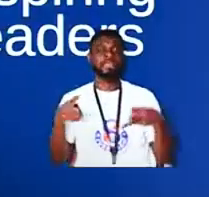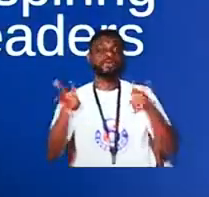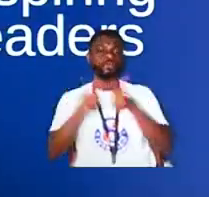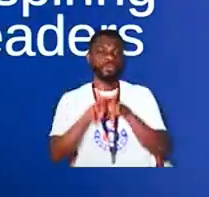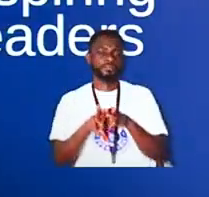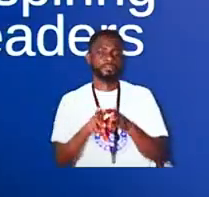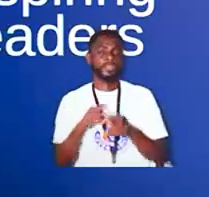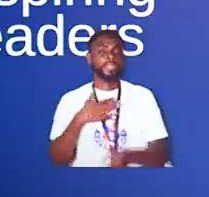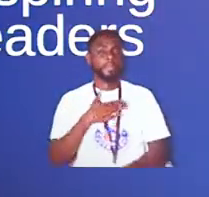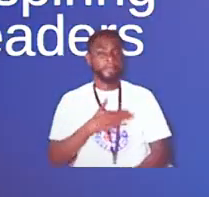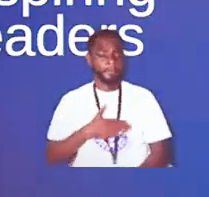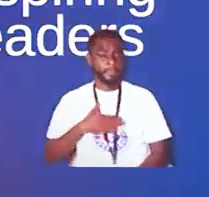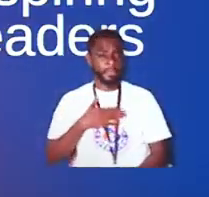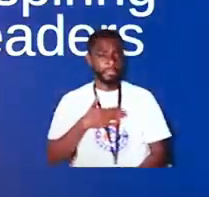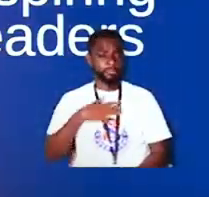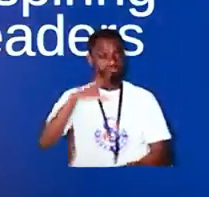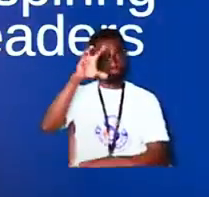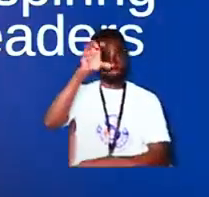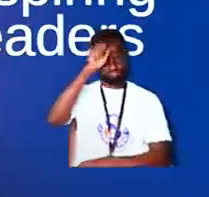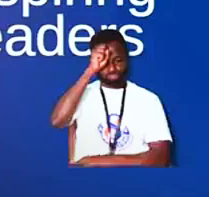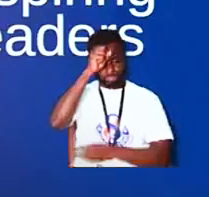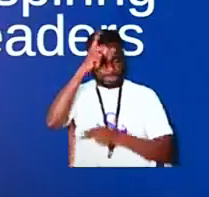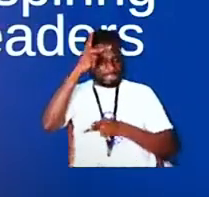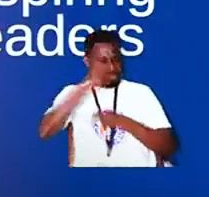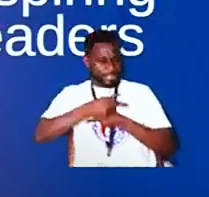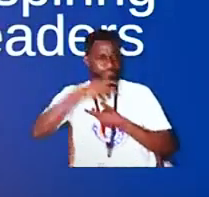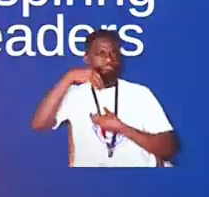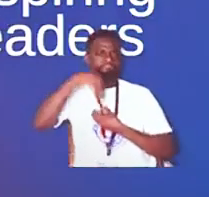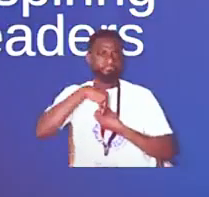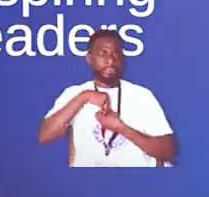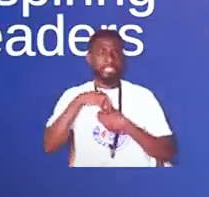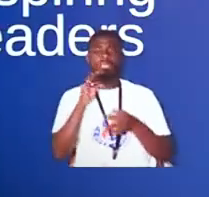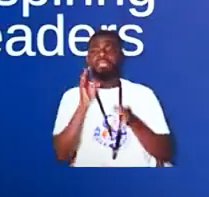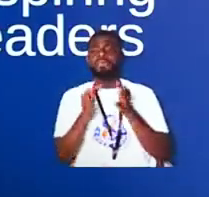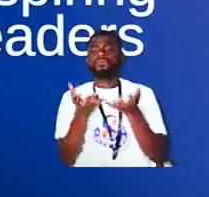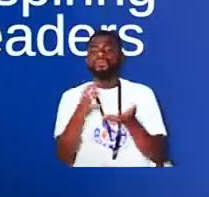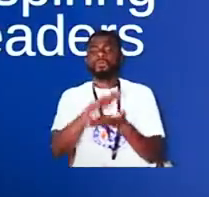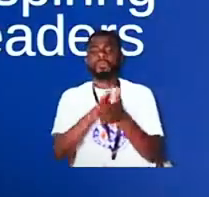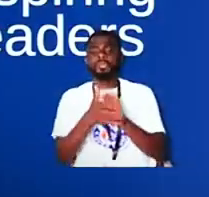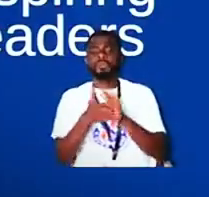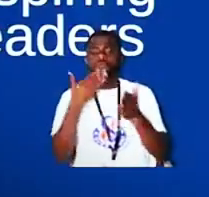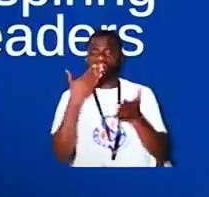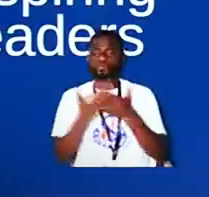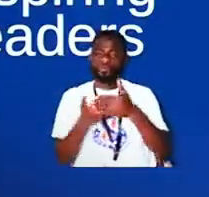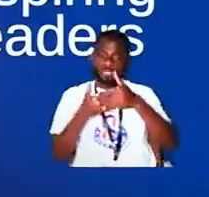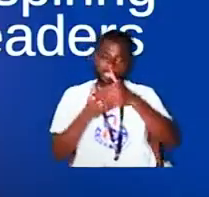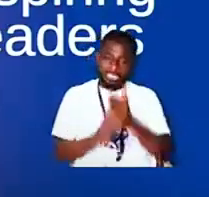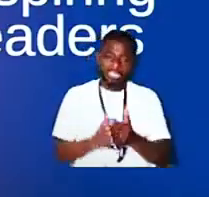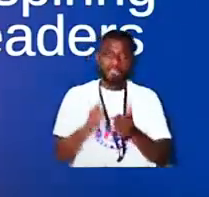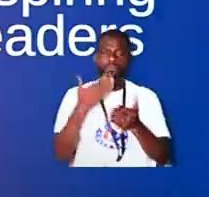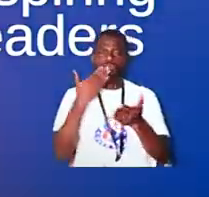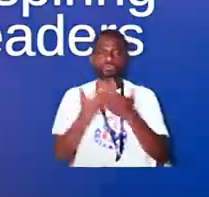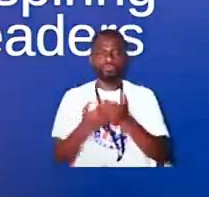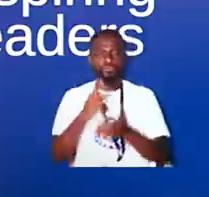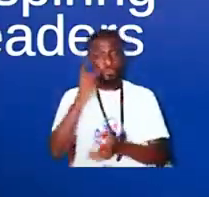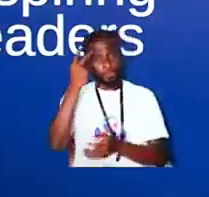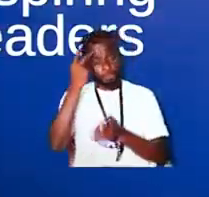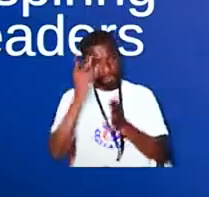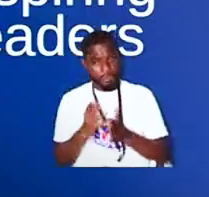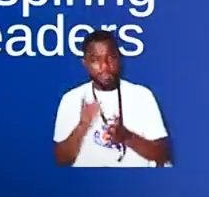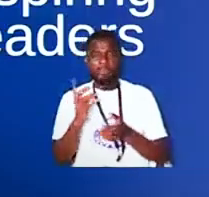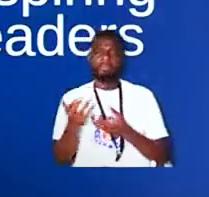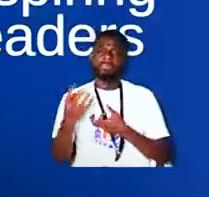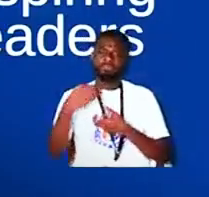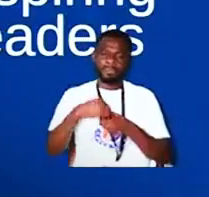So please keep this in your spirit. If you want to be a good leader, a good politician, you are supposed to come on board making